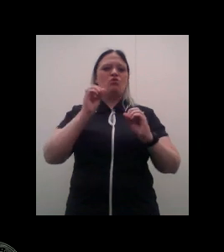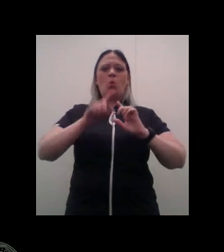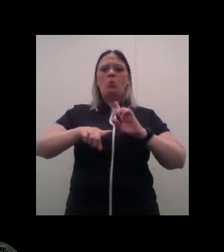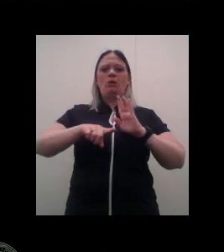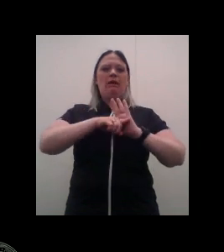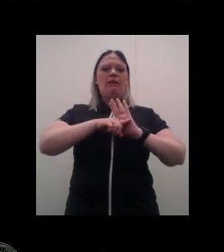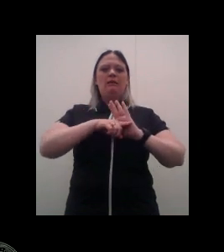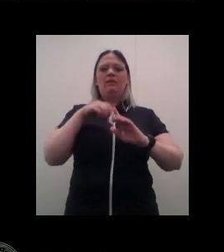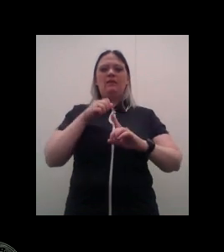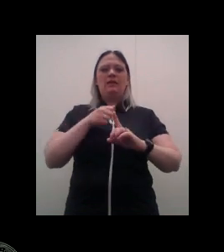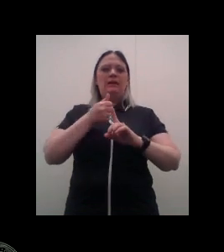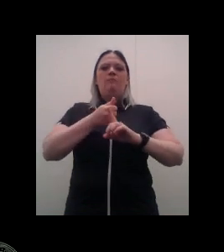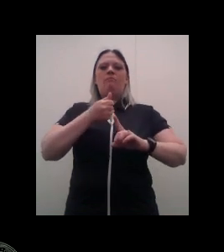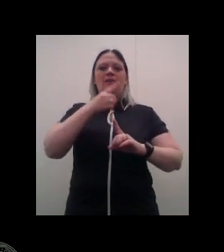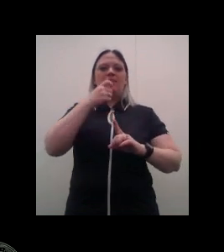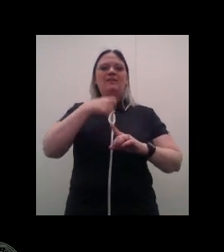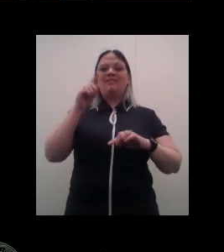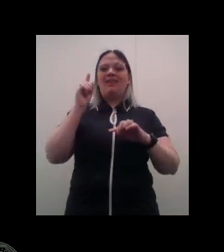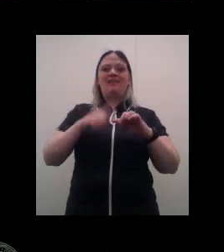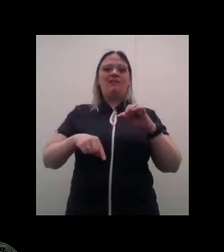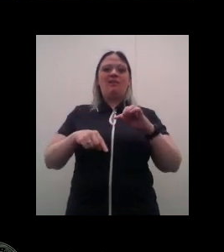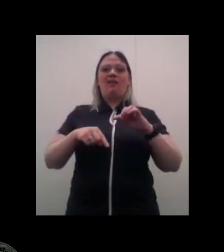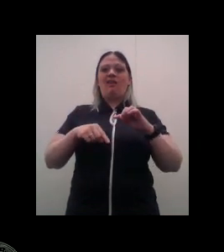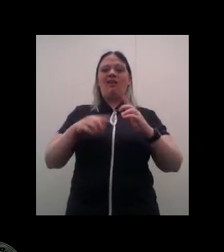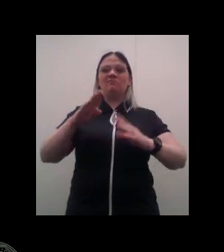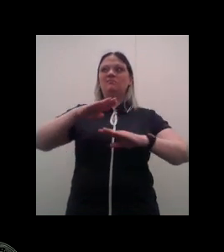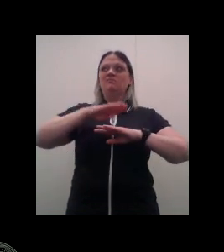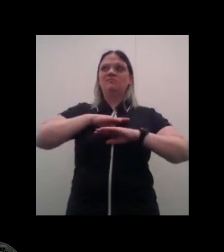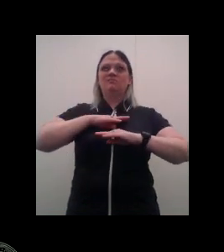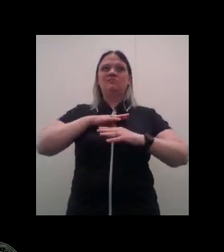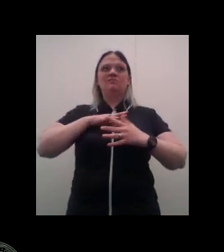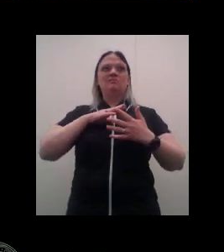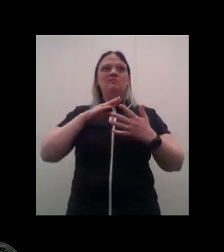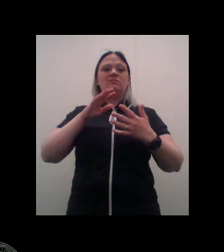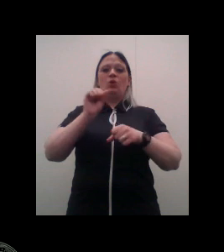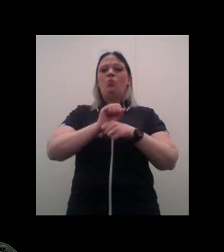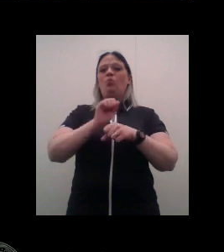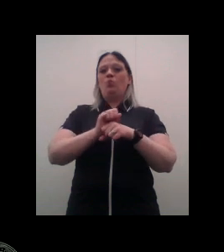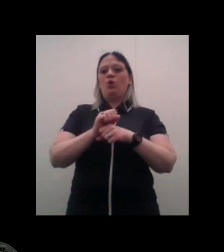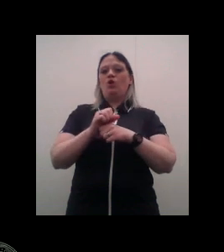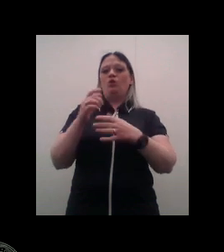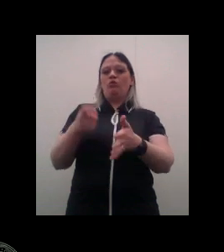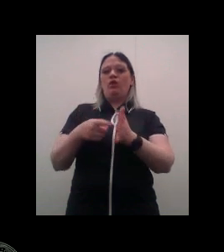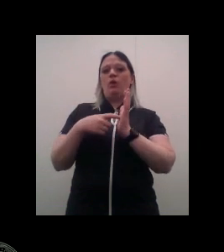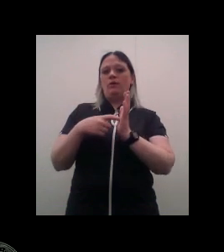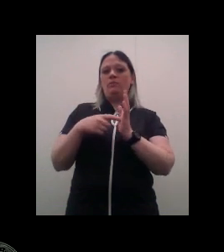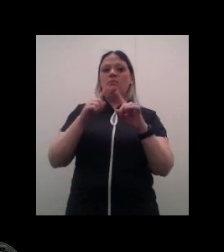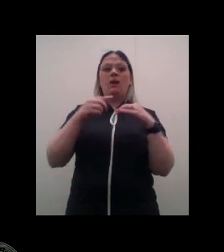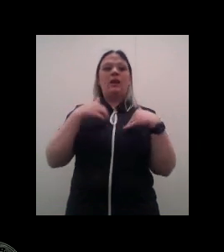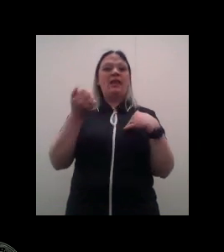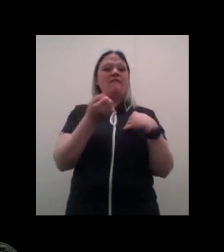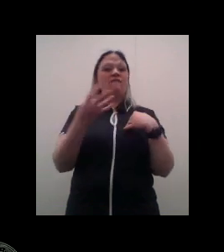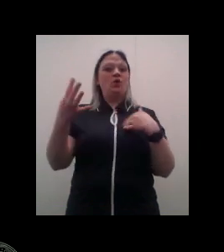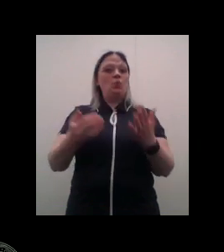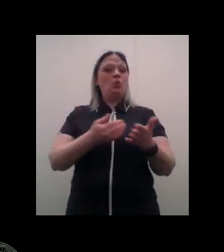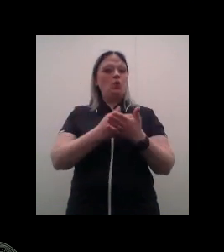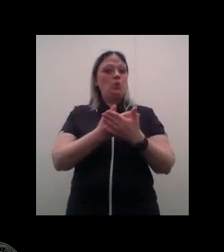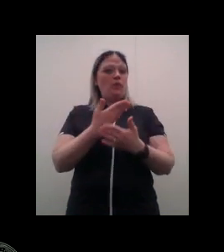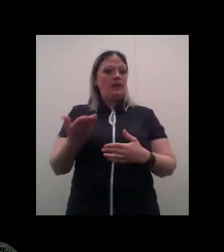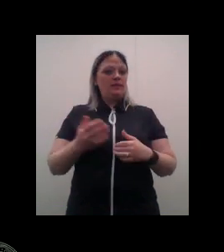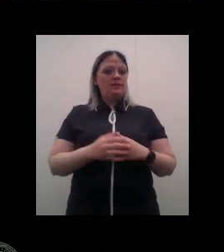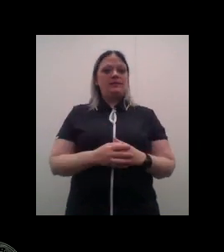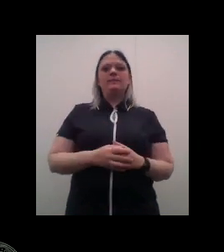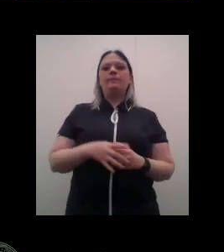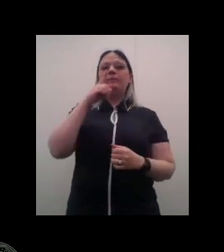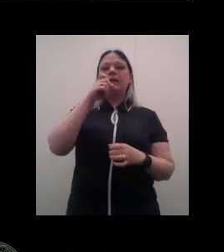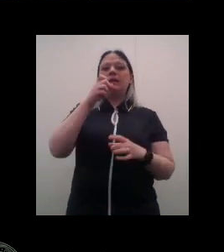impacted just because they can't meet their workforce requirements at this time. But we have a number of new things to talk about, including, first of all, because of